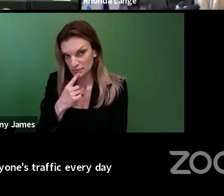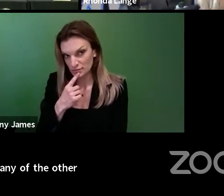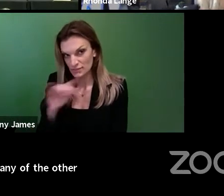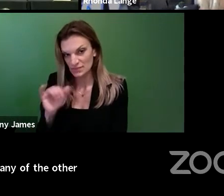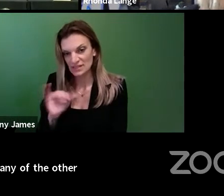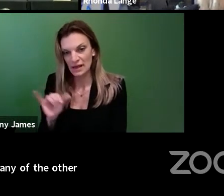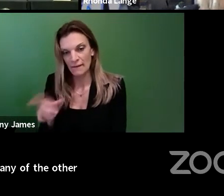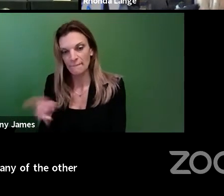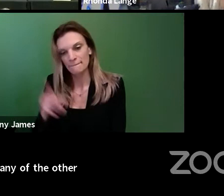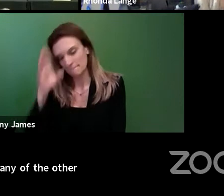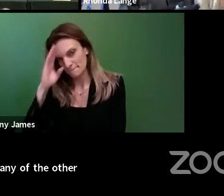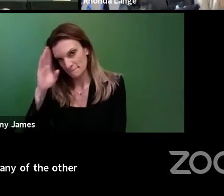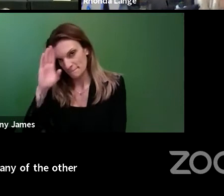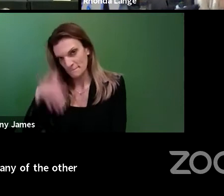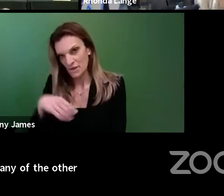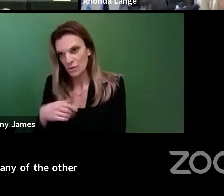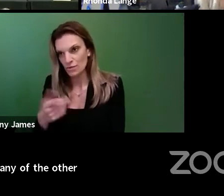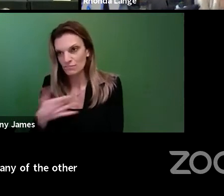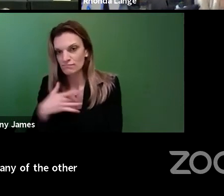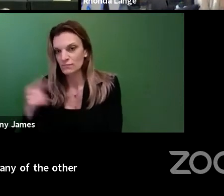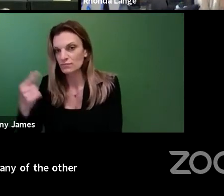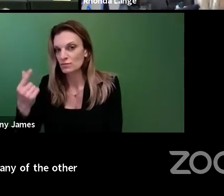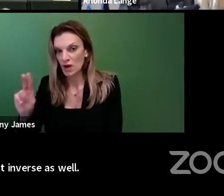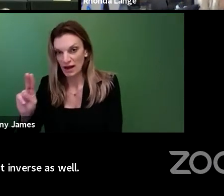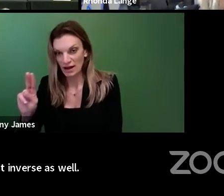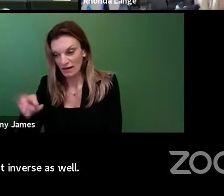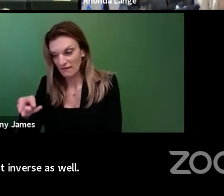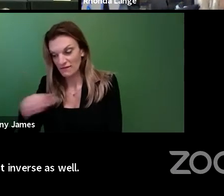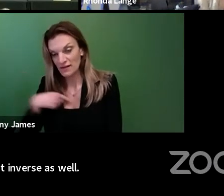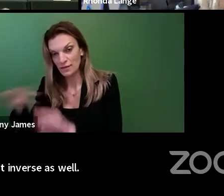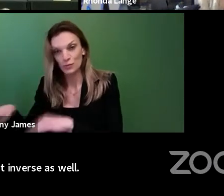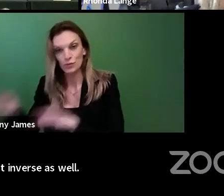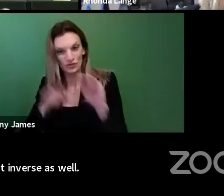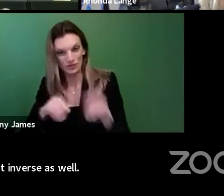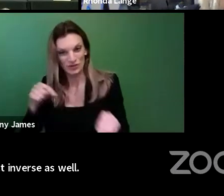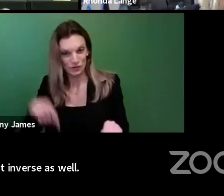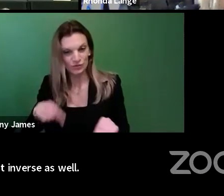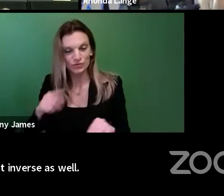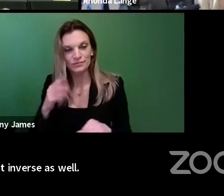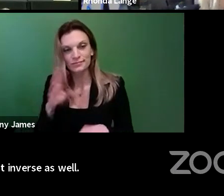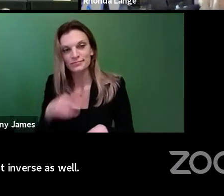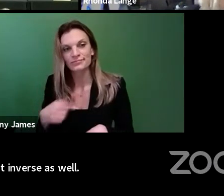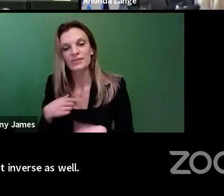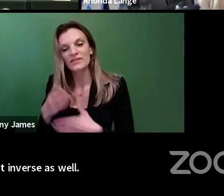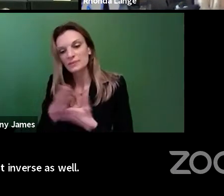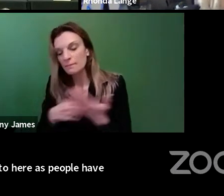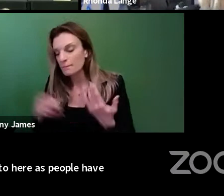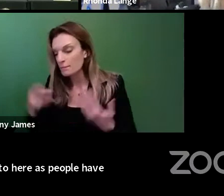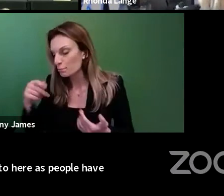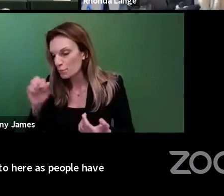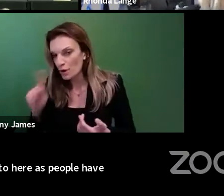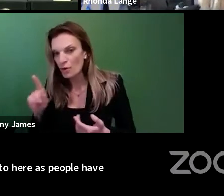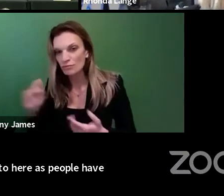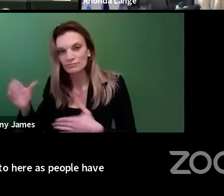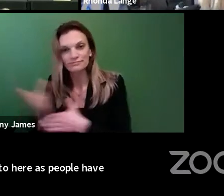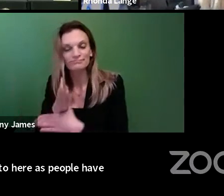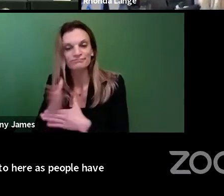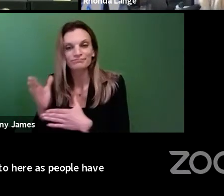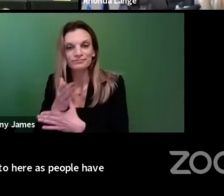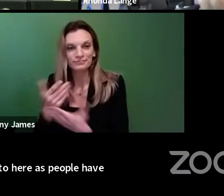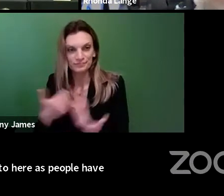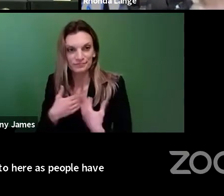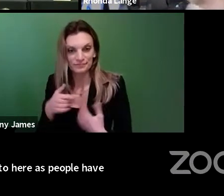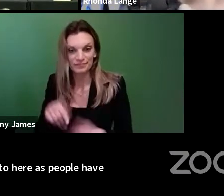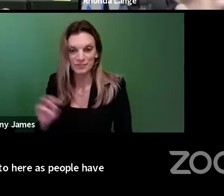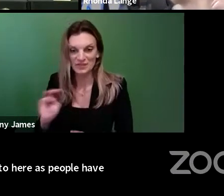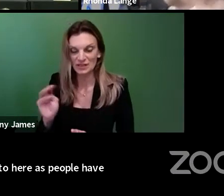as well, living in Grand Haven, coming up to here. As people have stated before, we share parks. You can start in Muskegon County